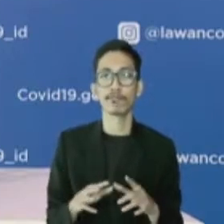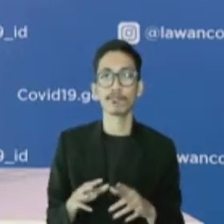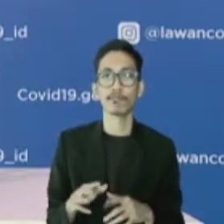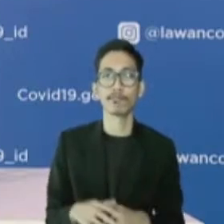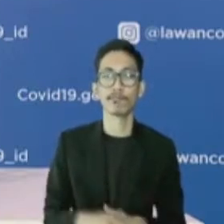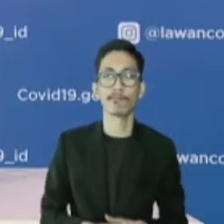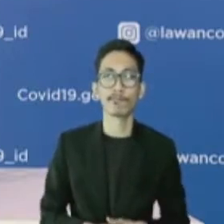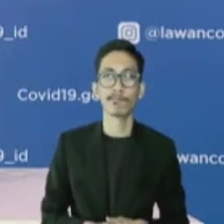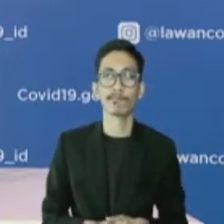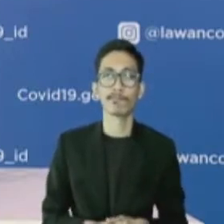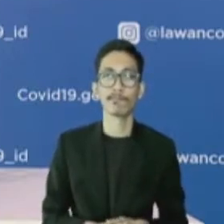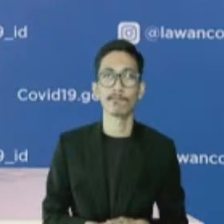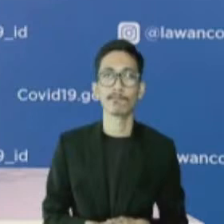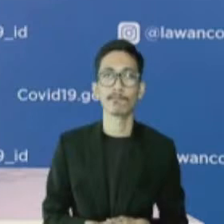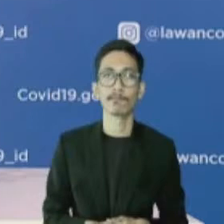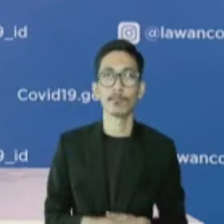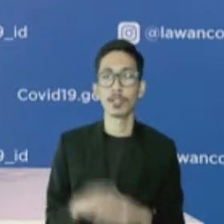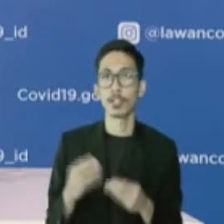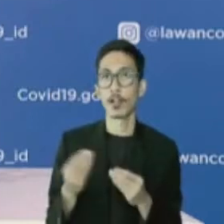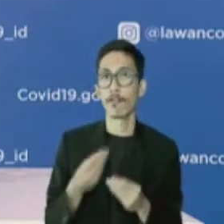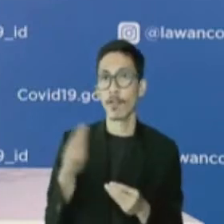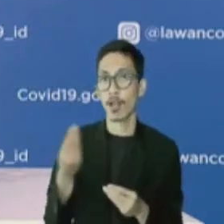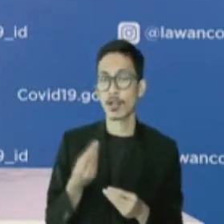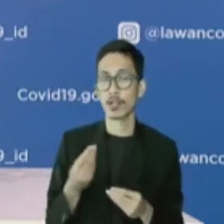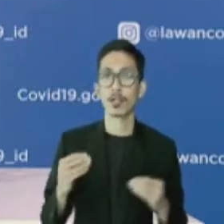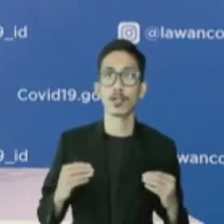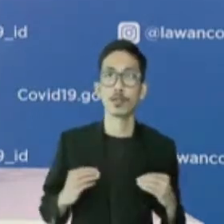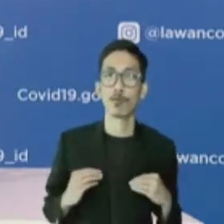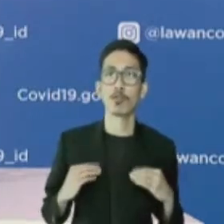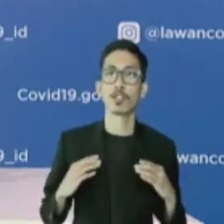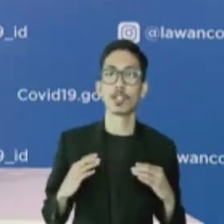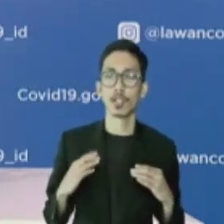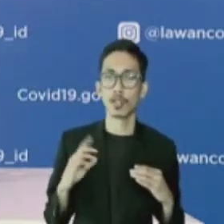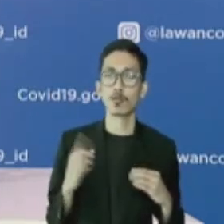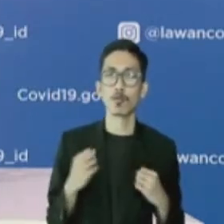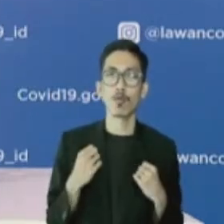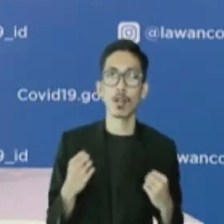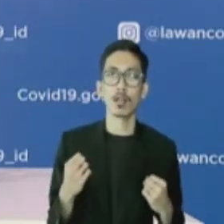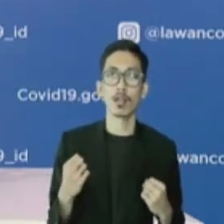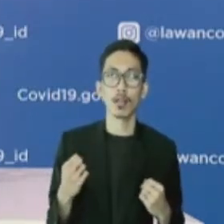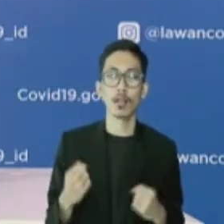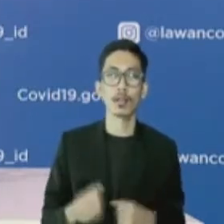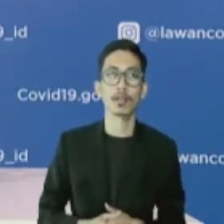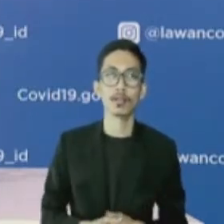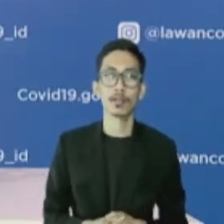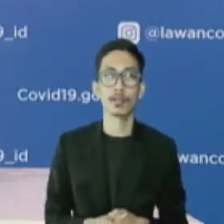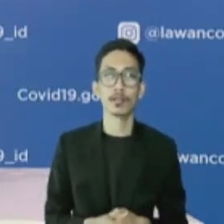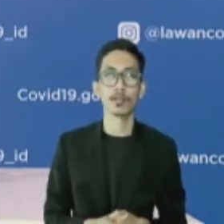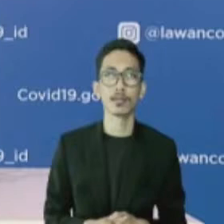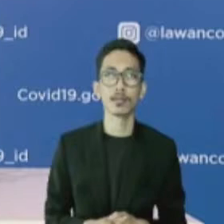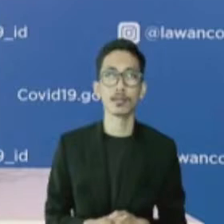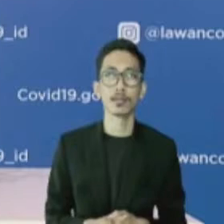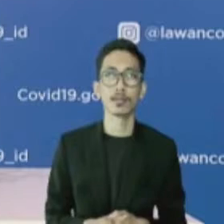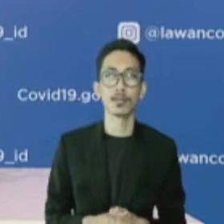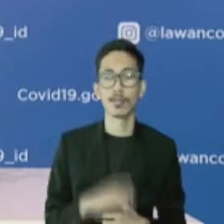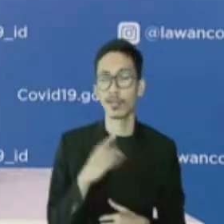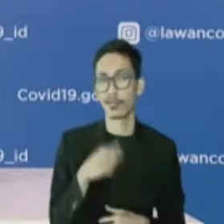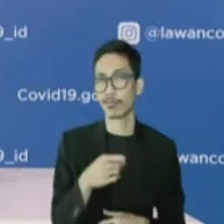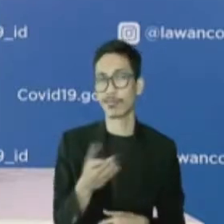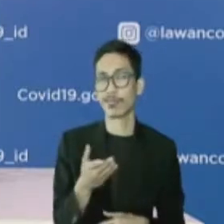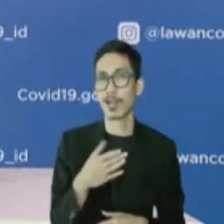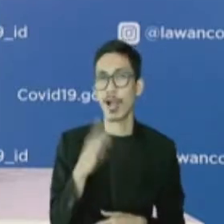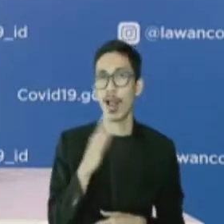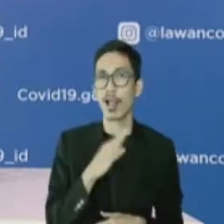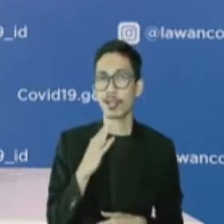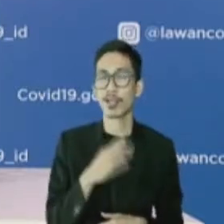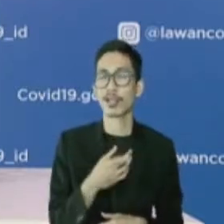knowing the prevalence of the antibodies in the community. For this reason, the Ministry of Health and the